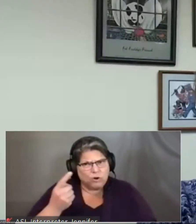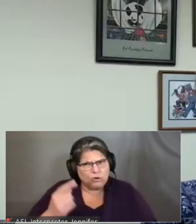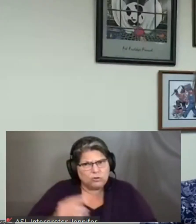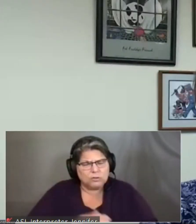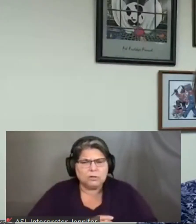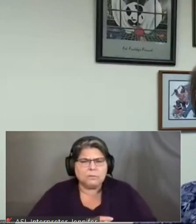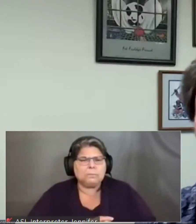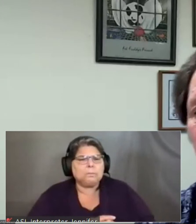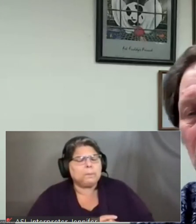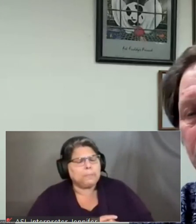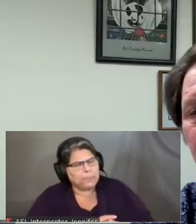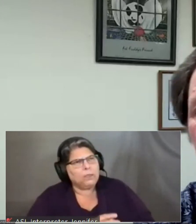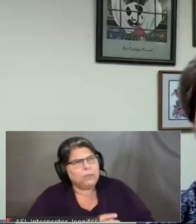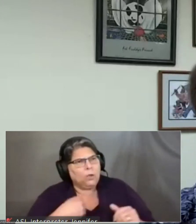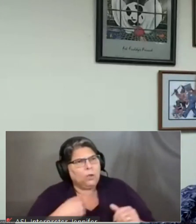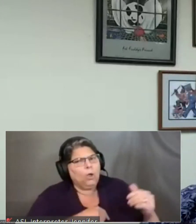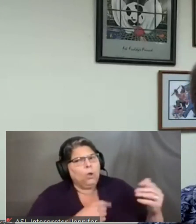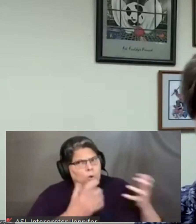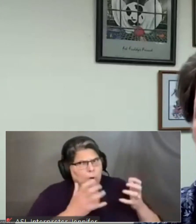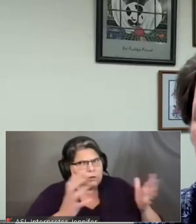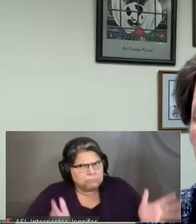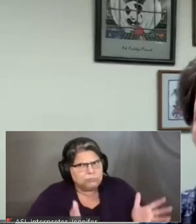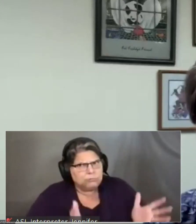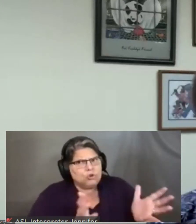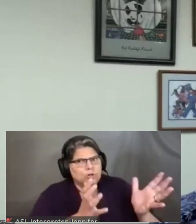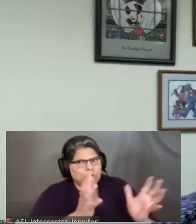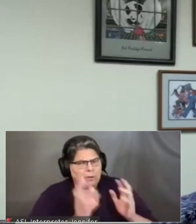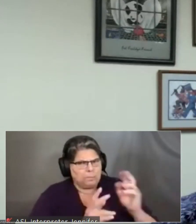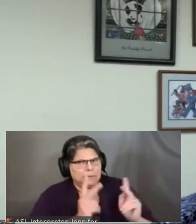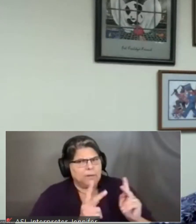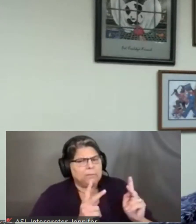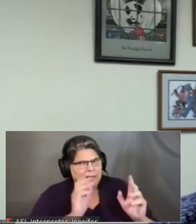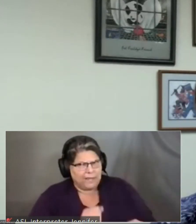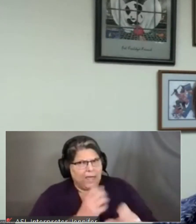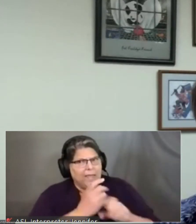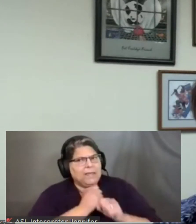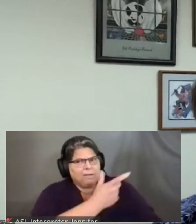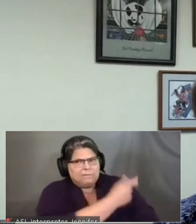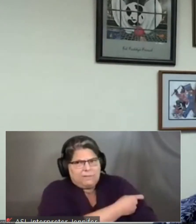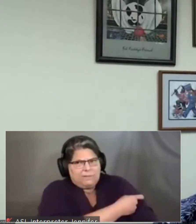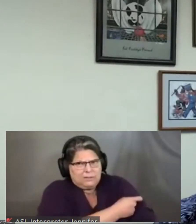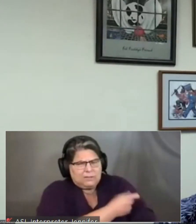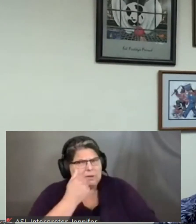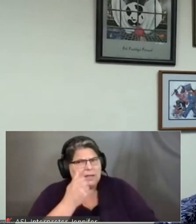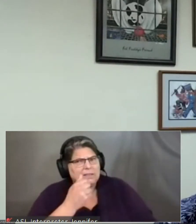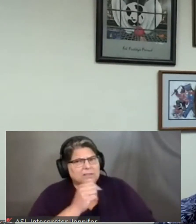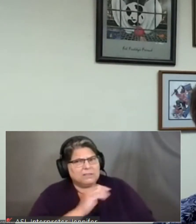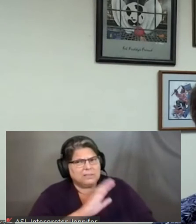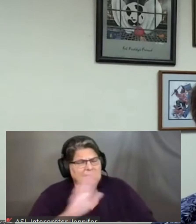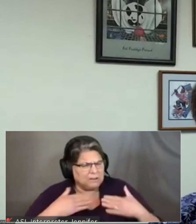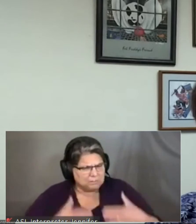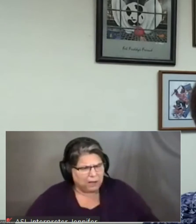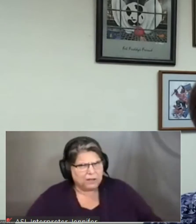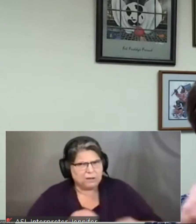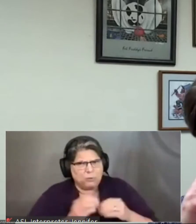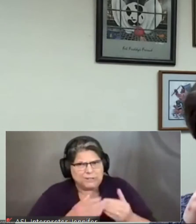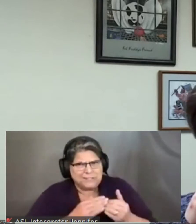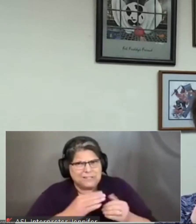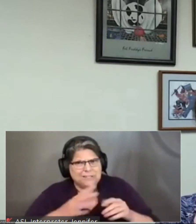do want to promote those people who are eligible because of their vulnerability before, when we had the tier